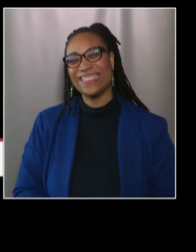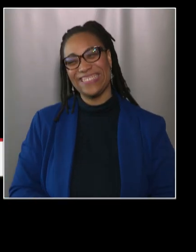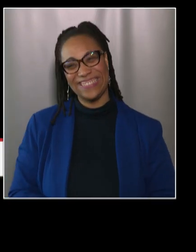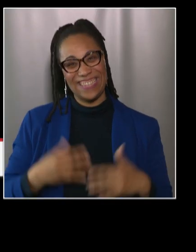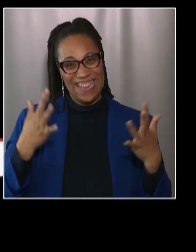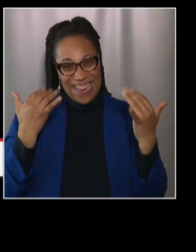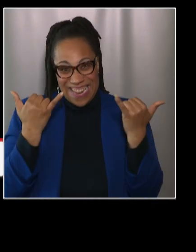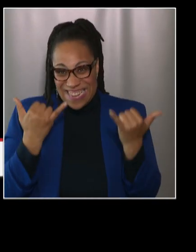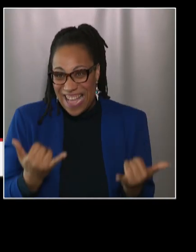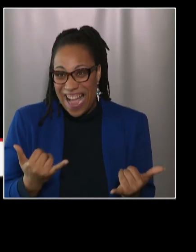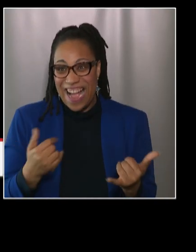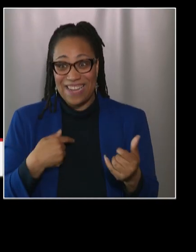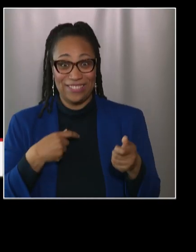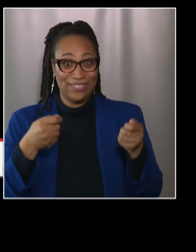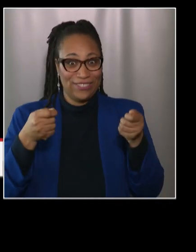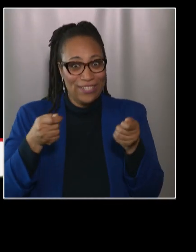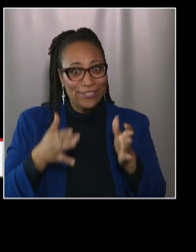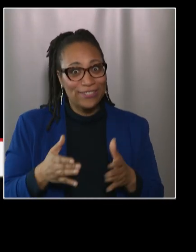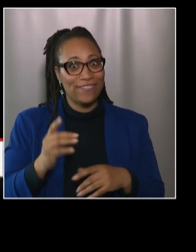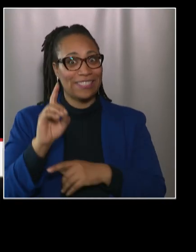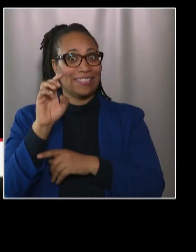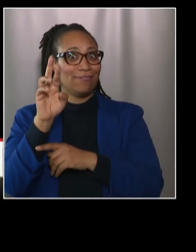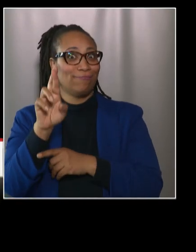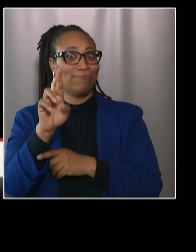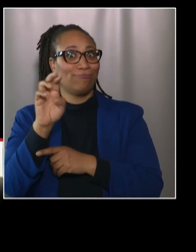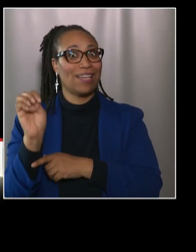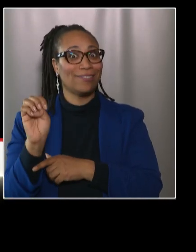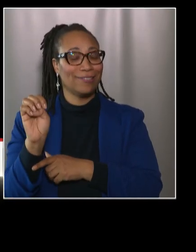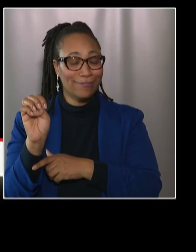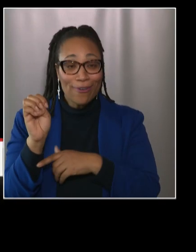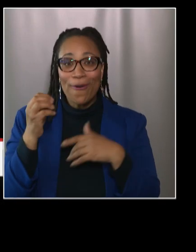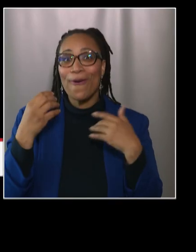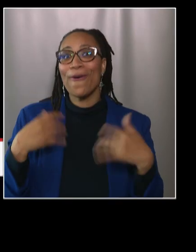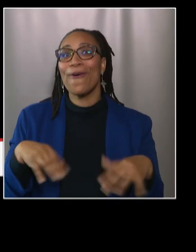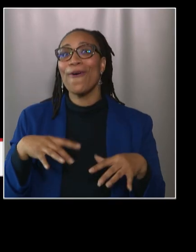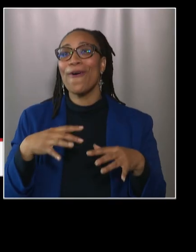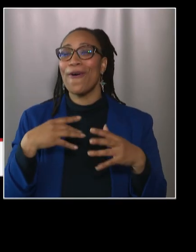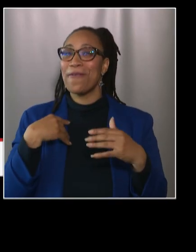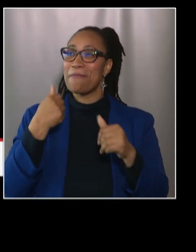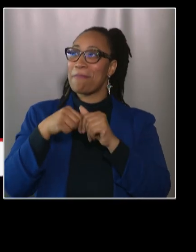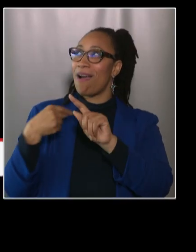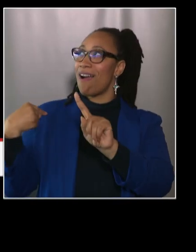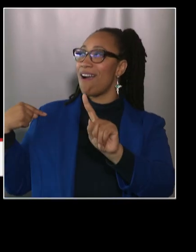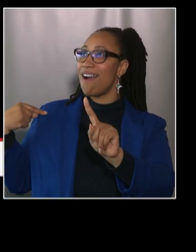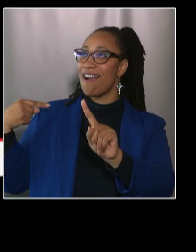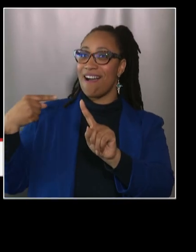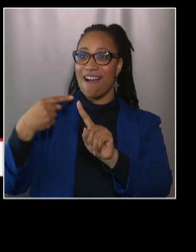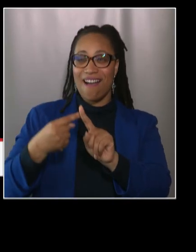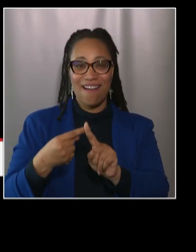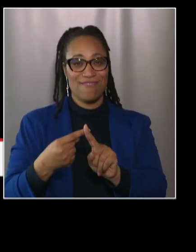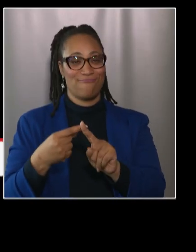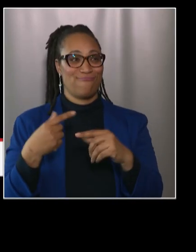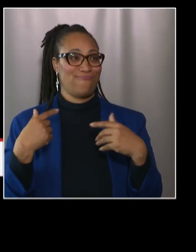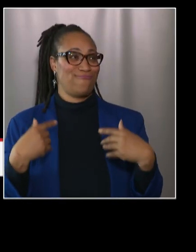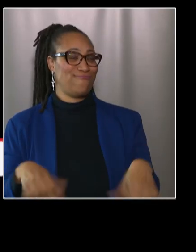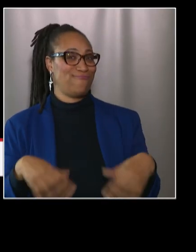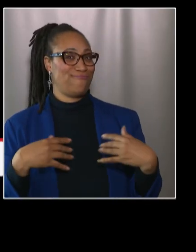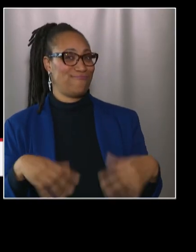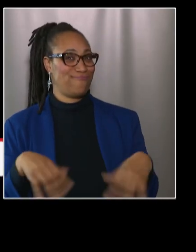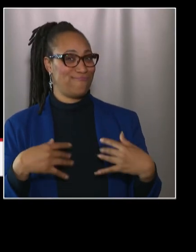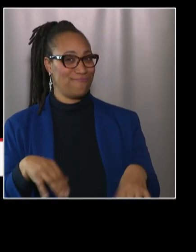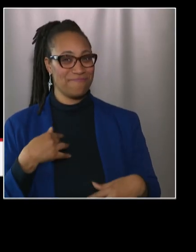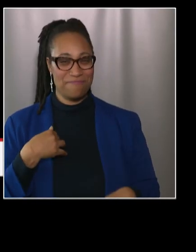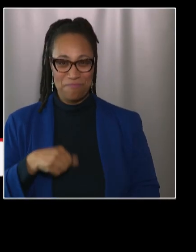It's been an incredible journey, and I'm grateful to continue doing this work and with all of you, our partners. So maybe